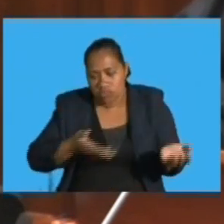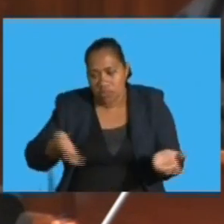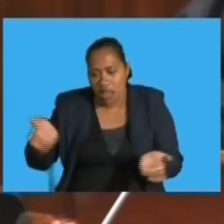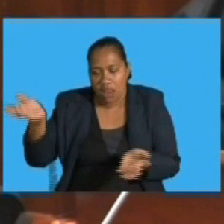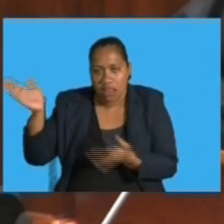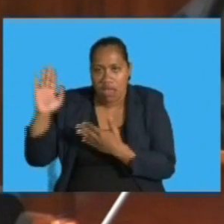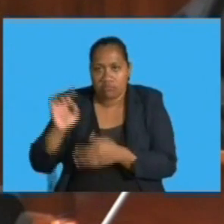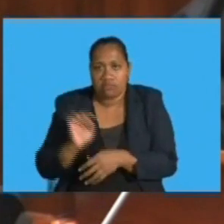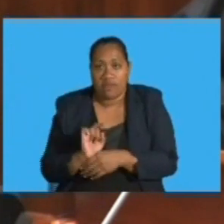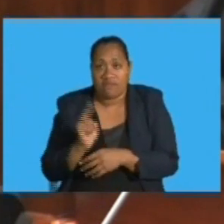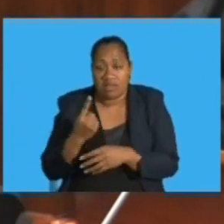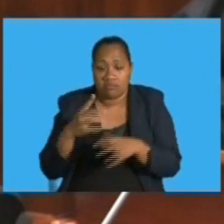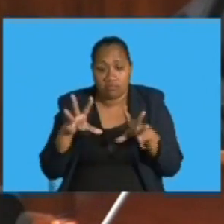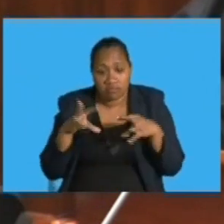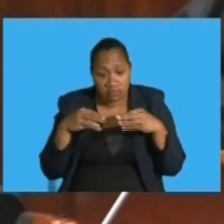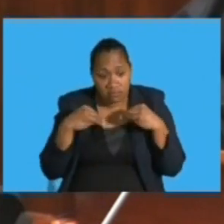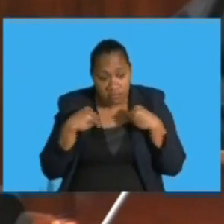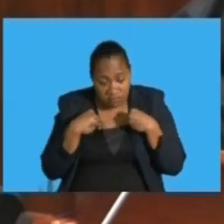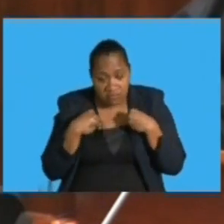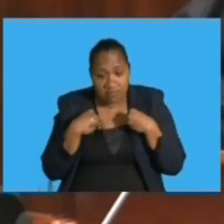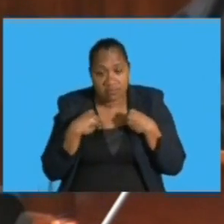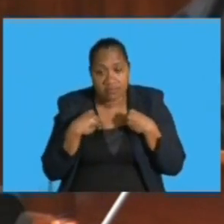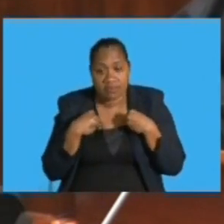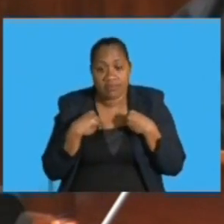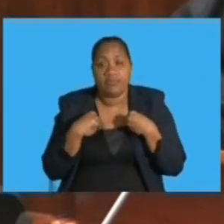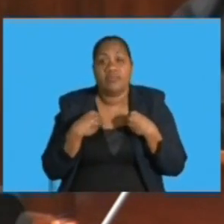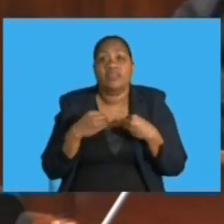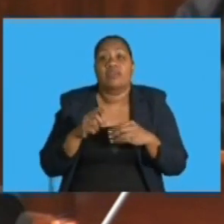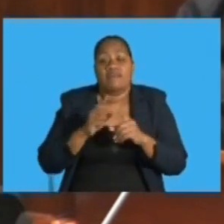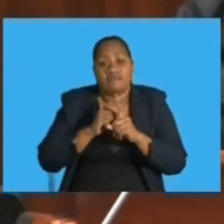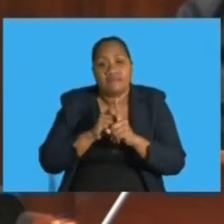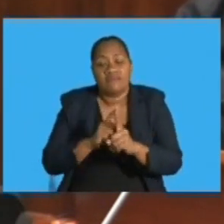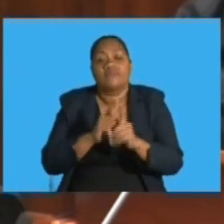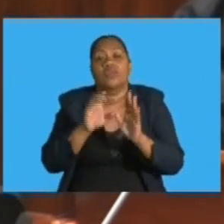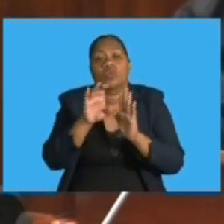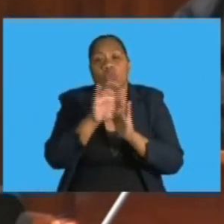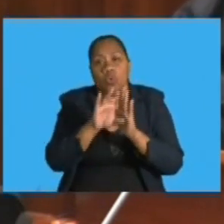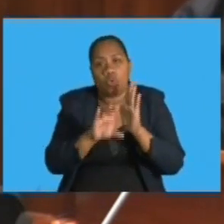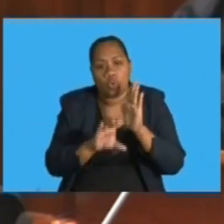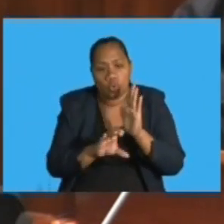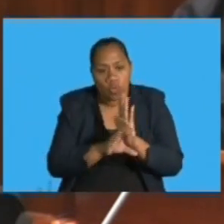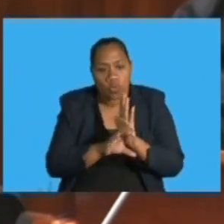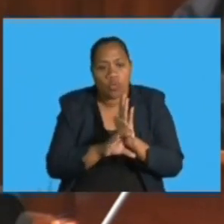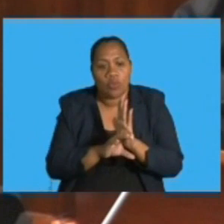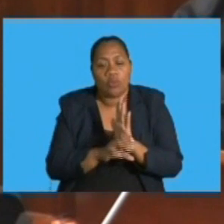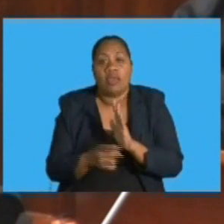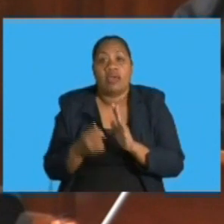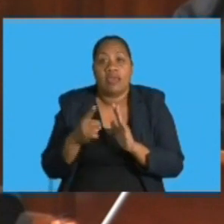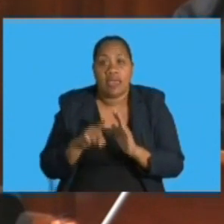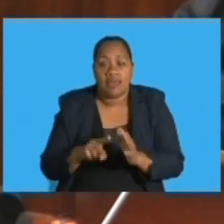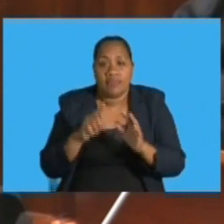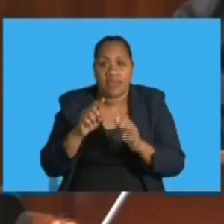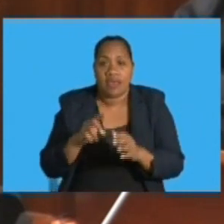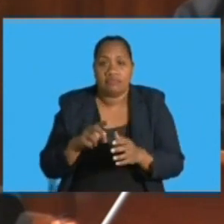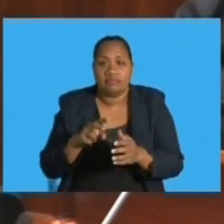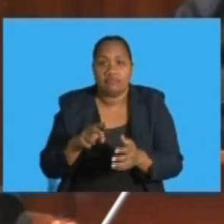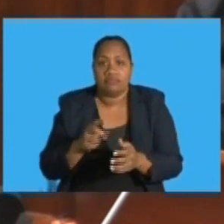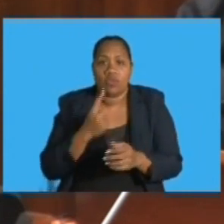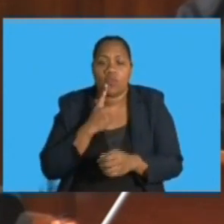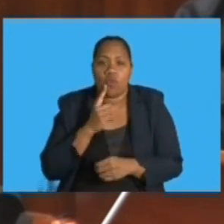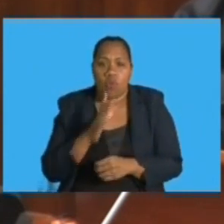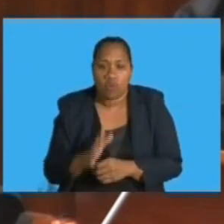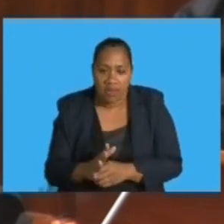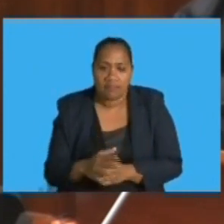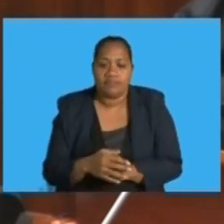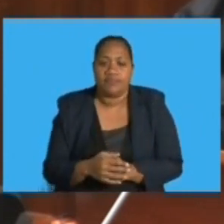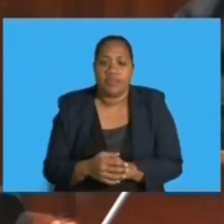confidence in accordance with the Constitution and the standing orders in order to enable the